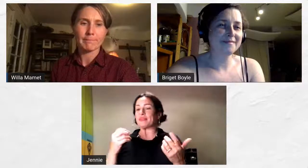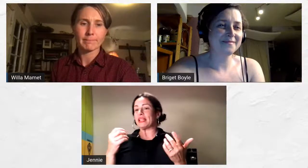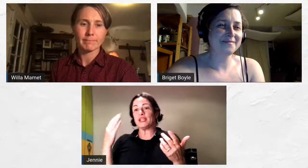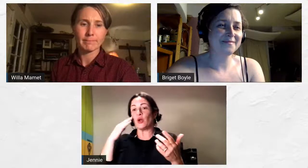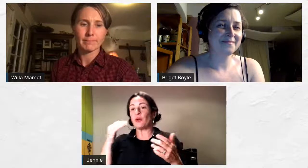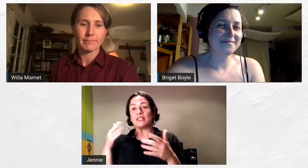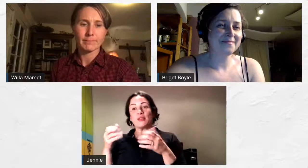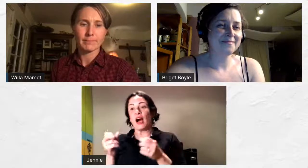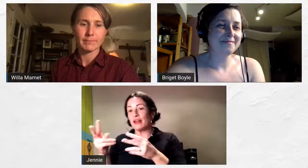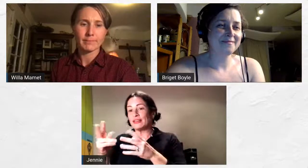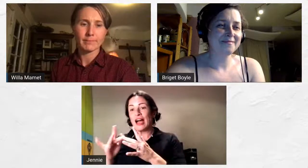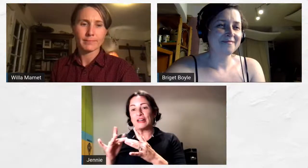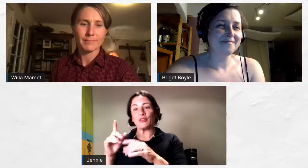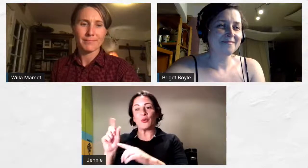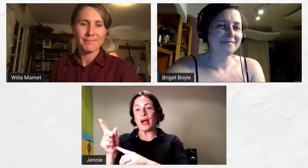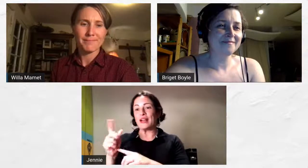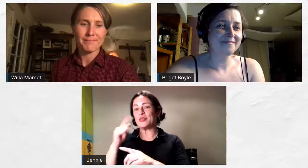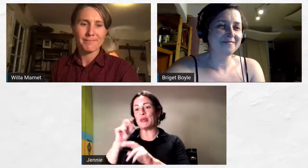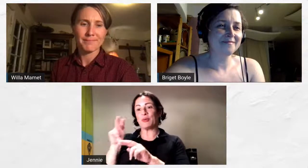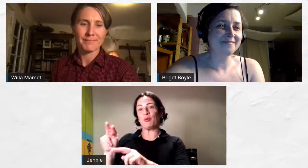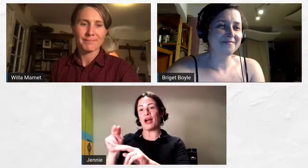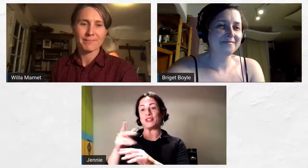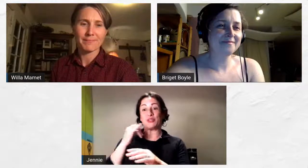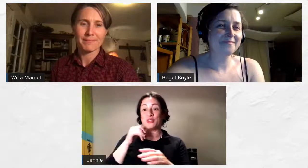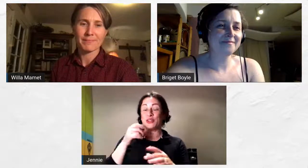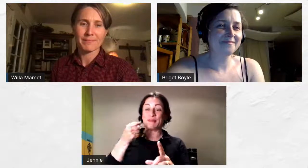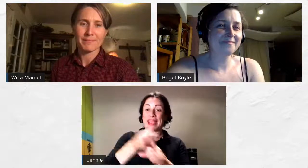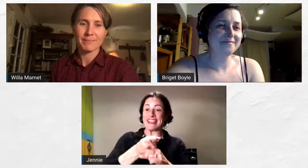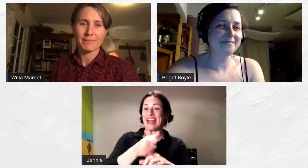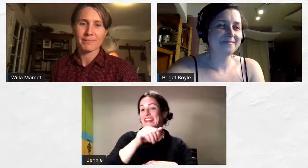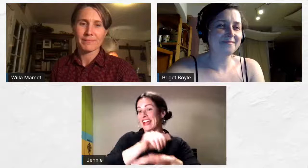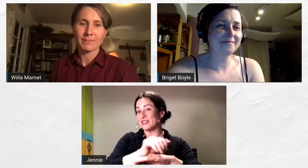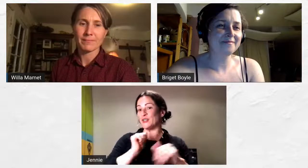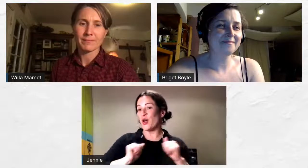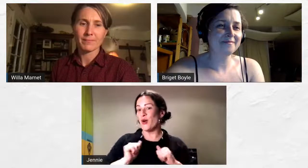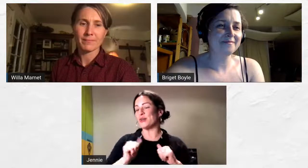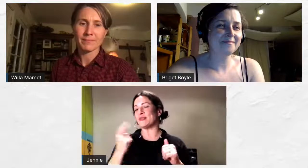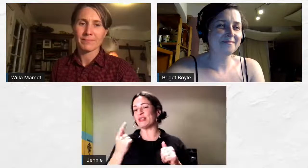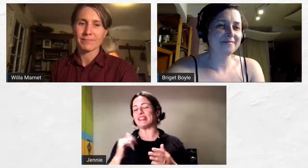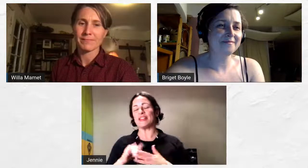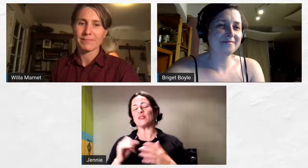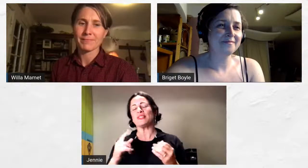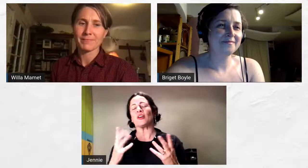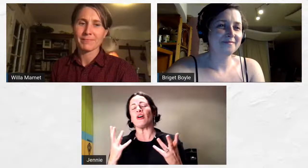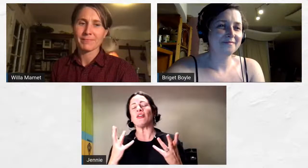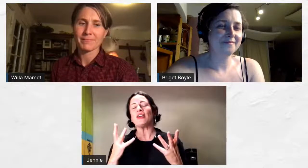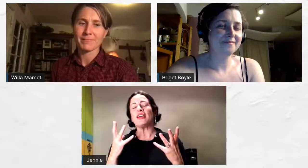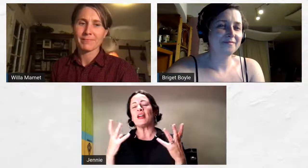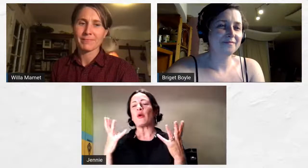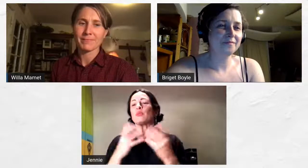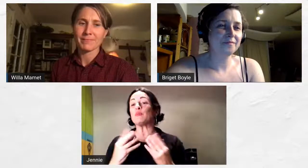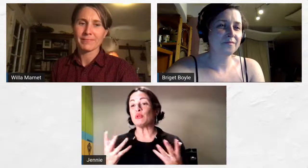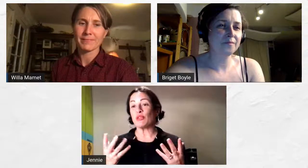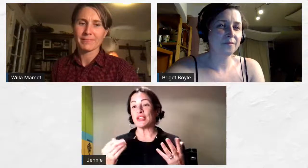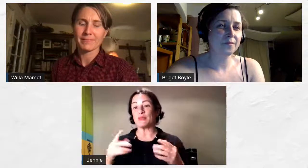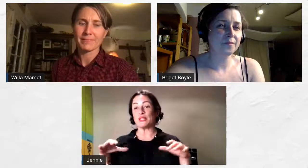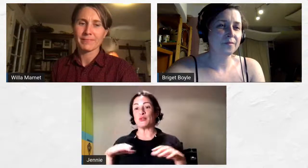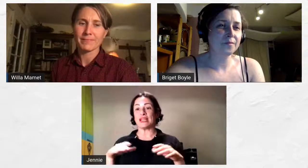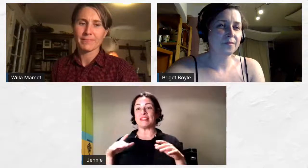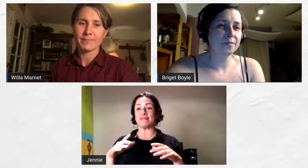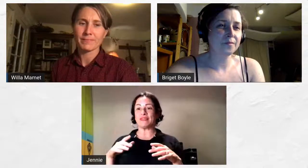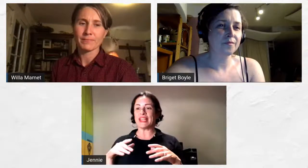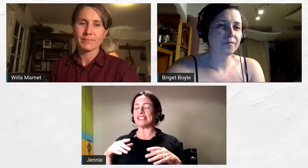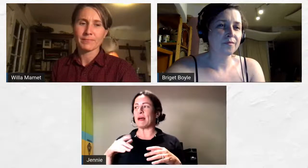And you know, it's online for a while to be able to watch if you couldn't make that night's show or something like that. So this is all a really beautiful thing to